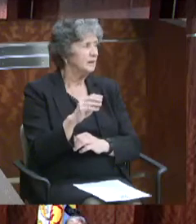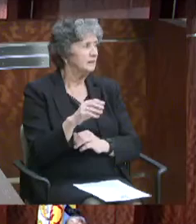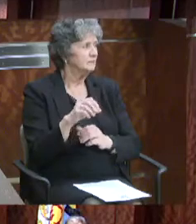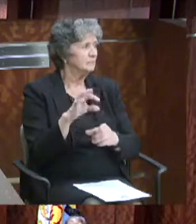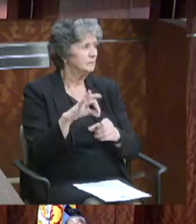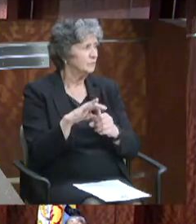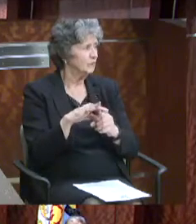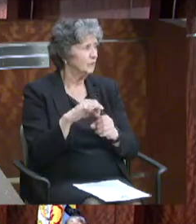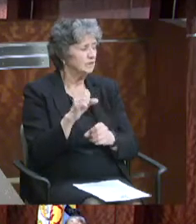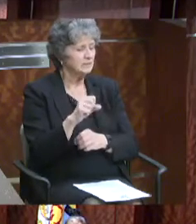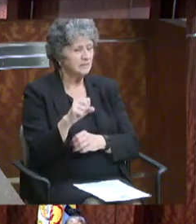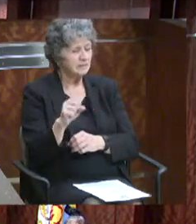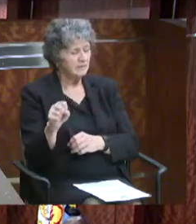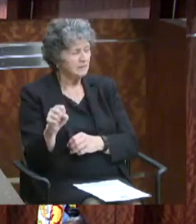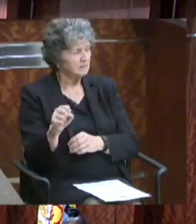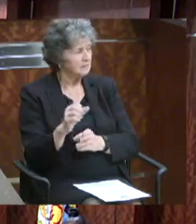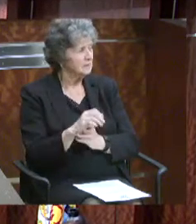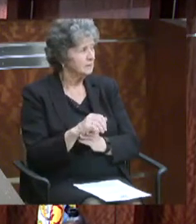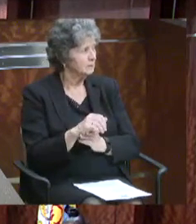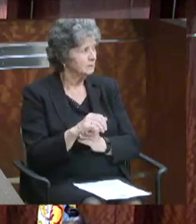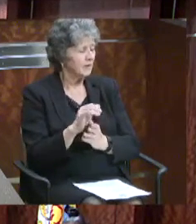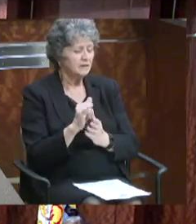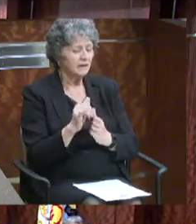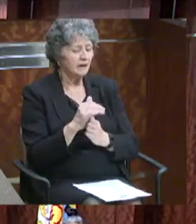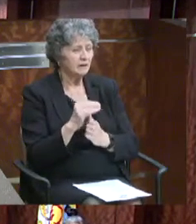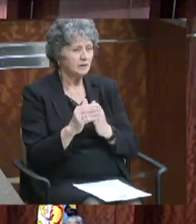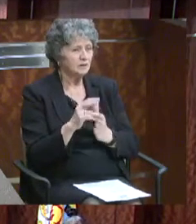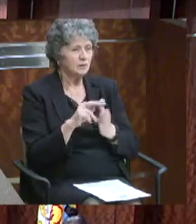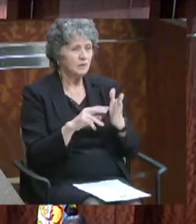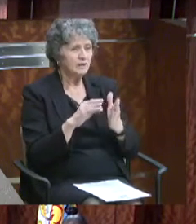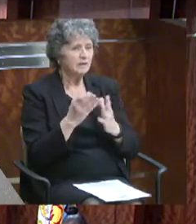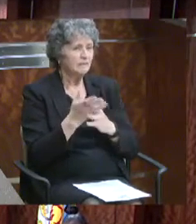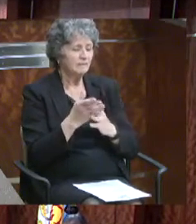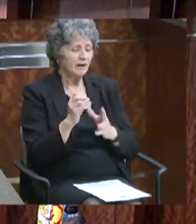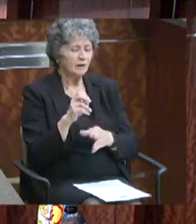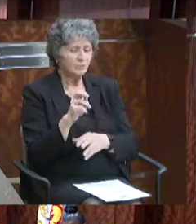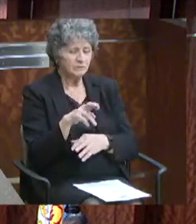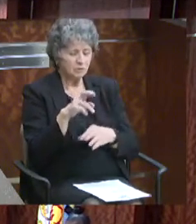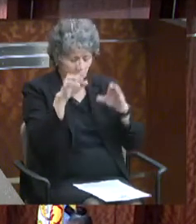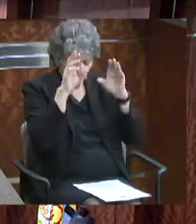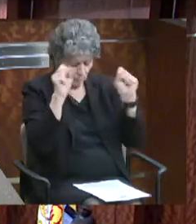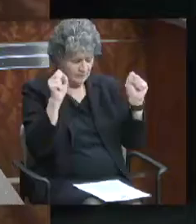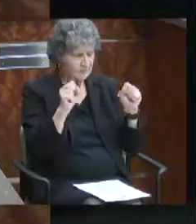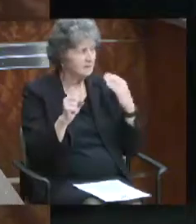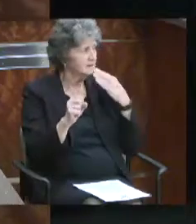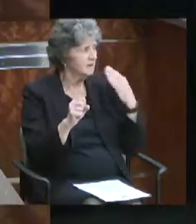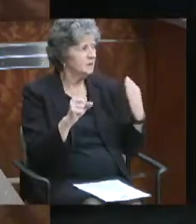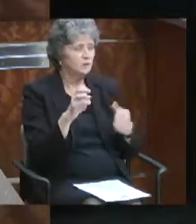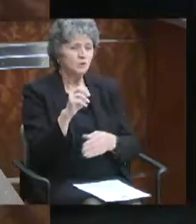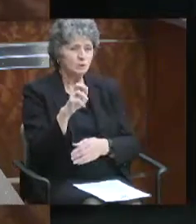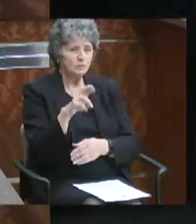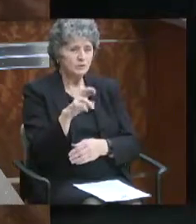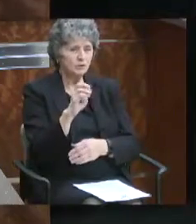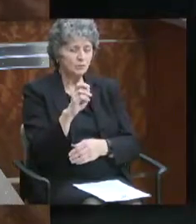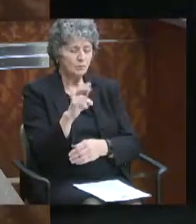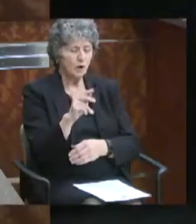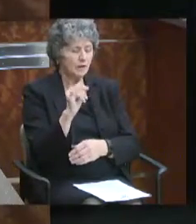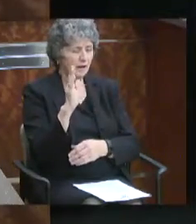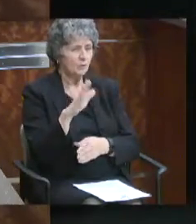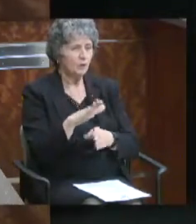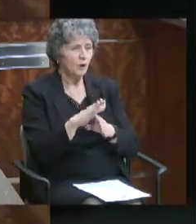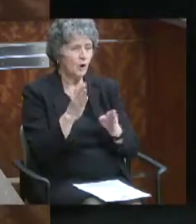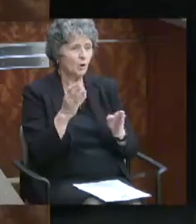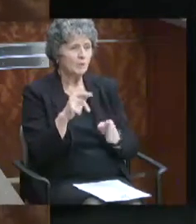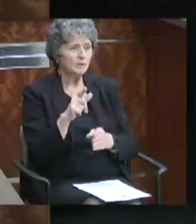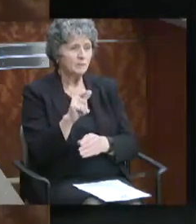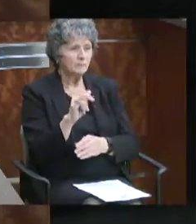Bettman cast the final vote of yes. That concludes the reading of the file, Mr. President. Thank you, Mr. Brock. I'll open the public hearing